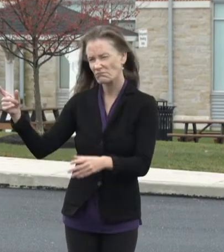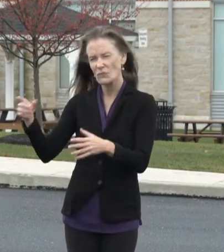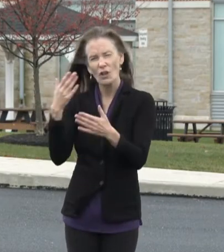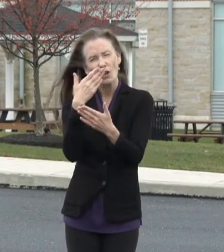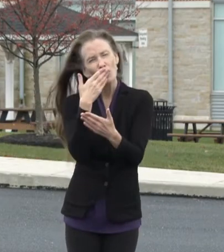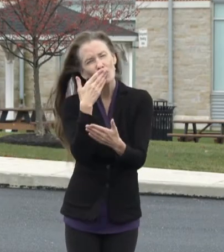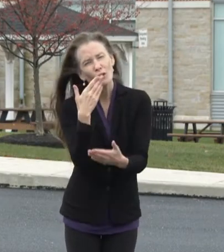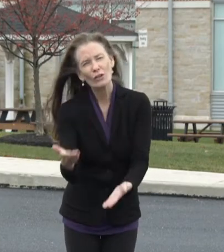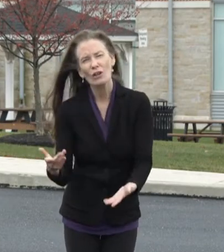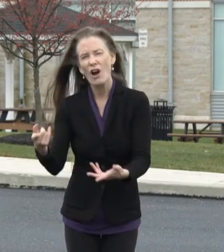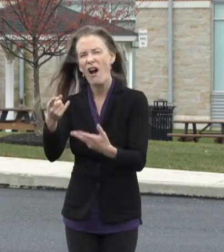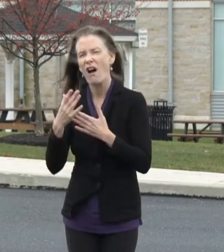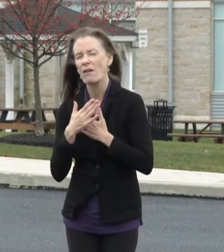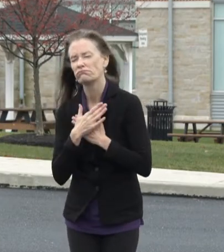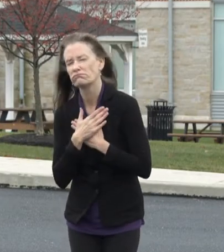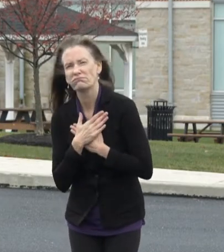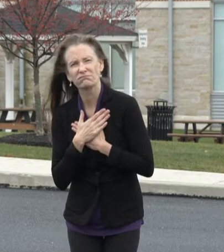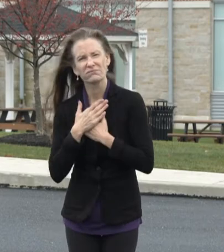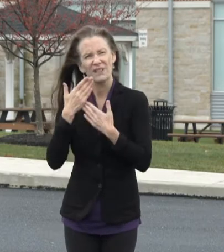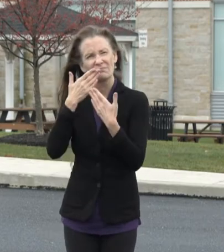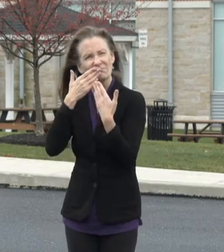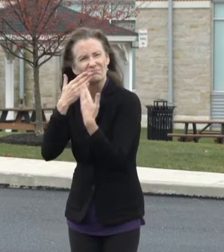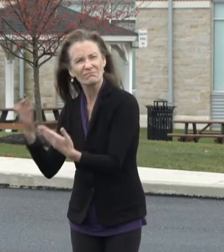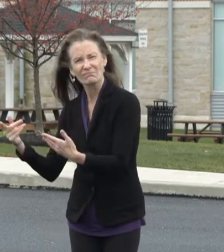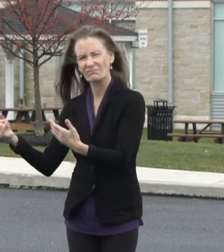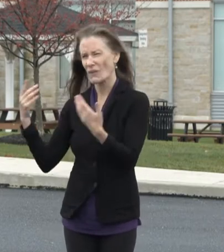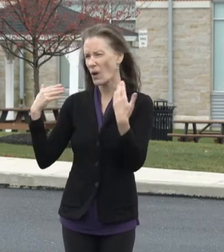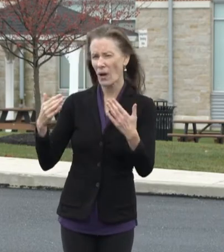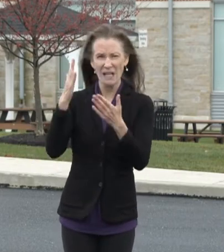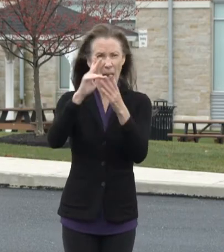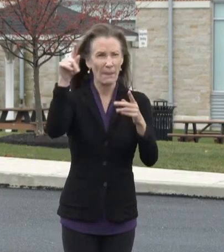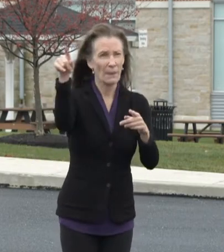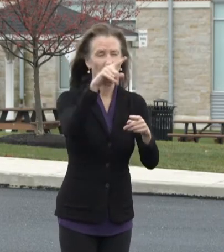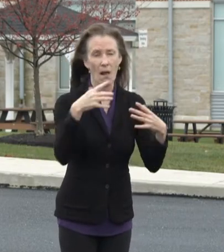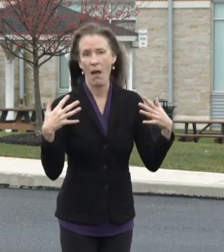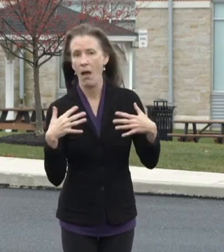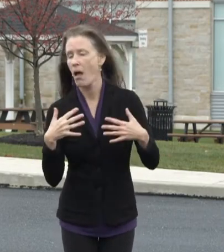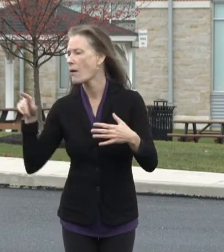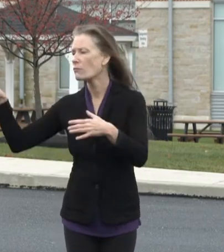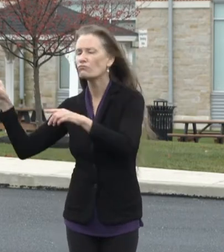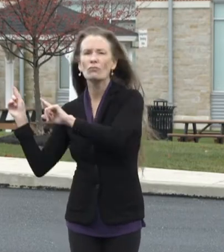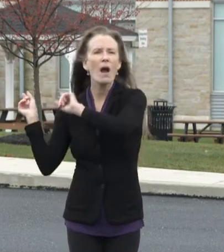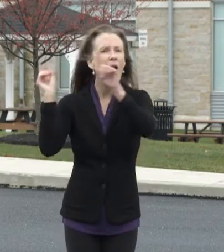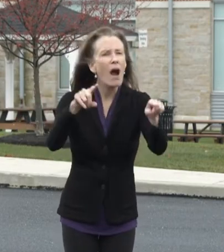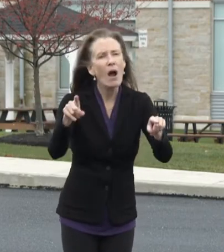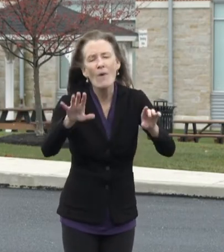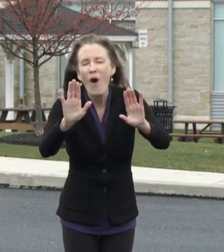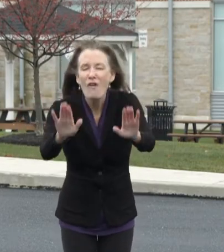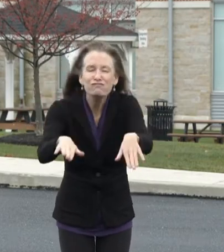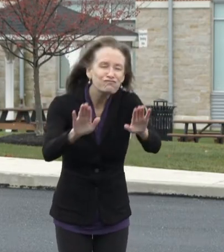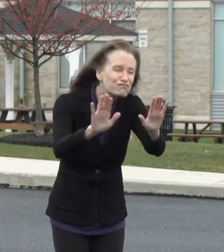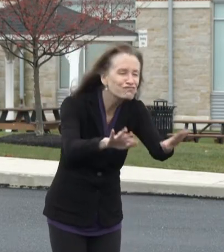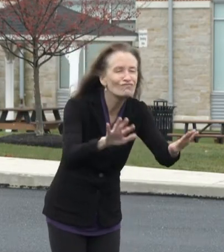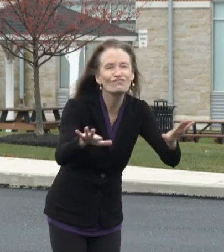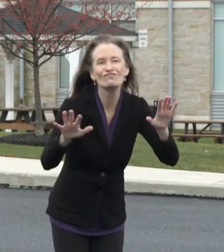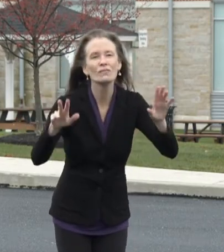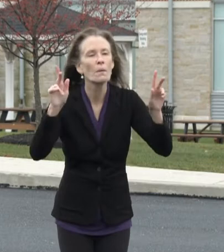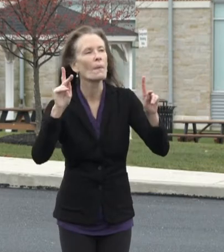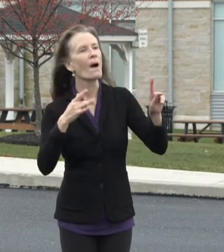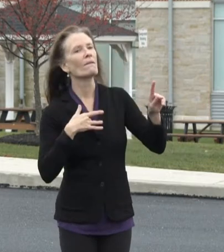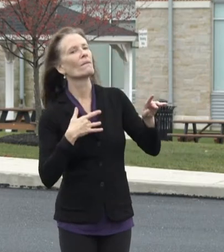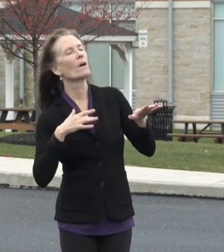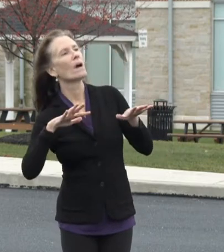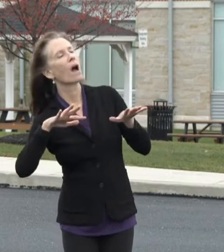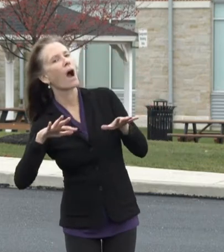sensitivity and anxiety that people caring for vulnerable, medically fragile populations are experiencing throughout this